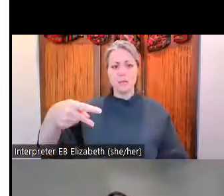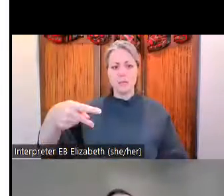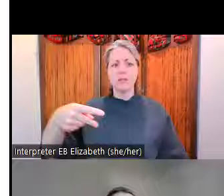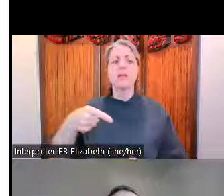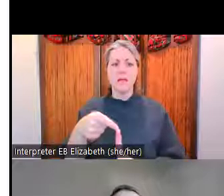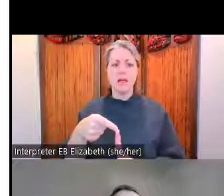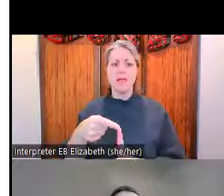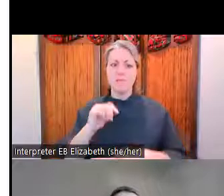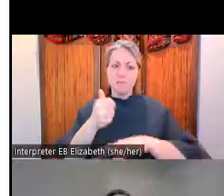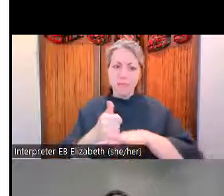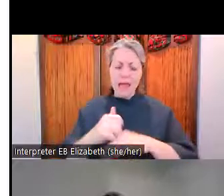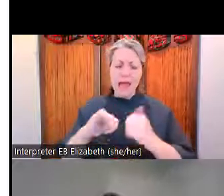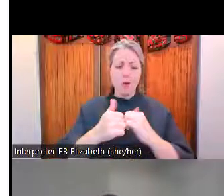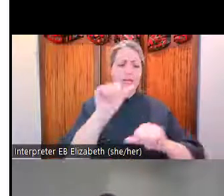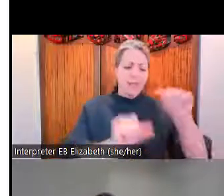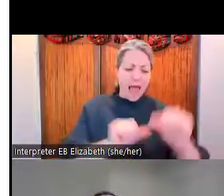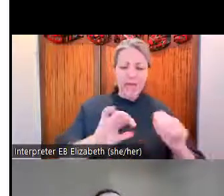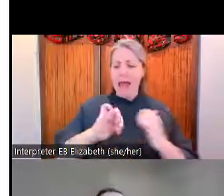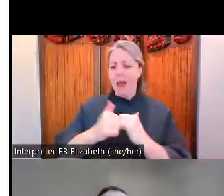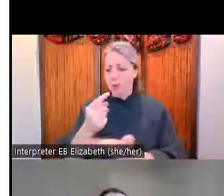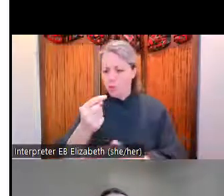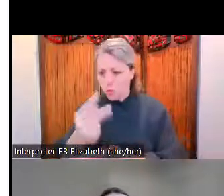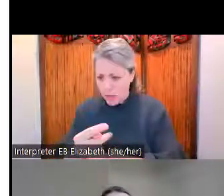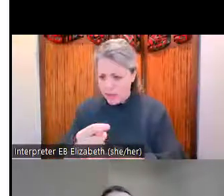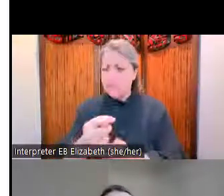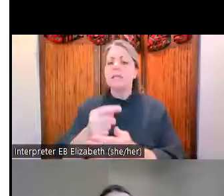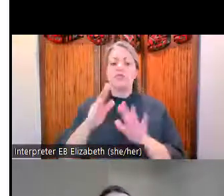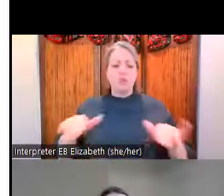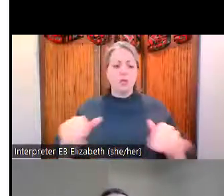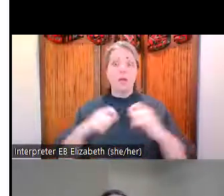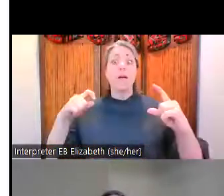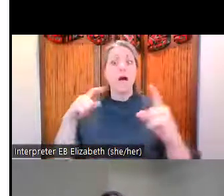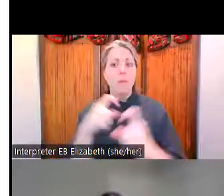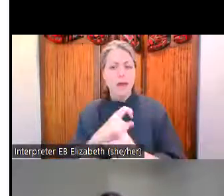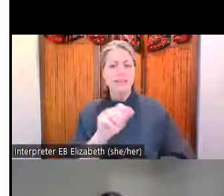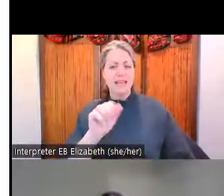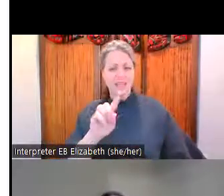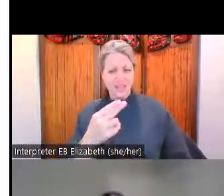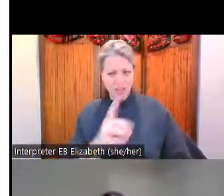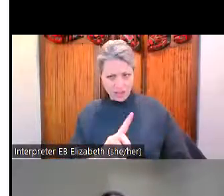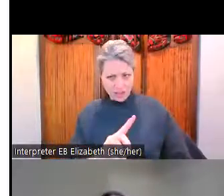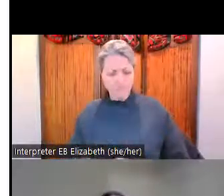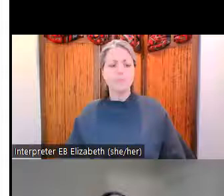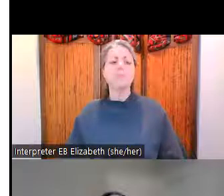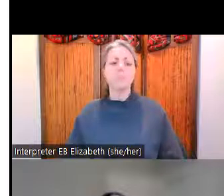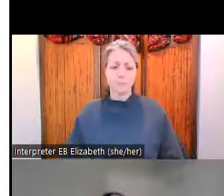for assessing and treating children with complex ADHD, with